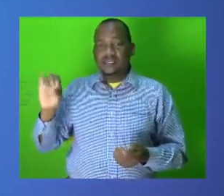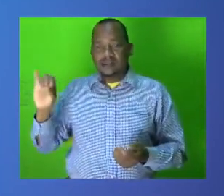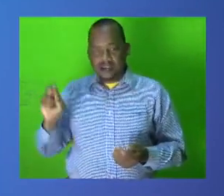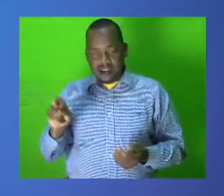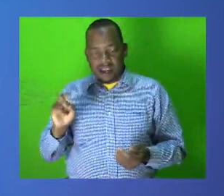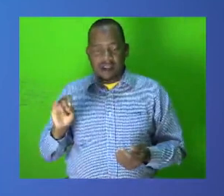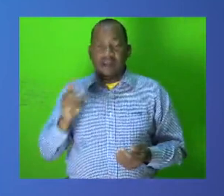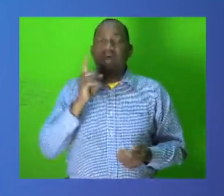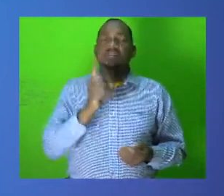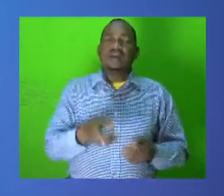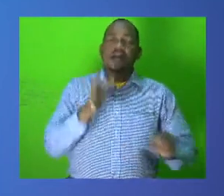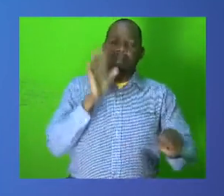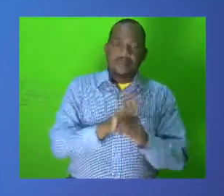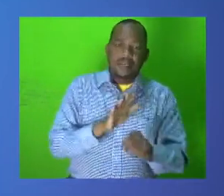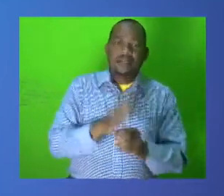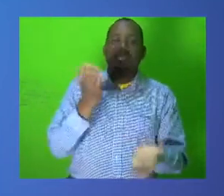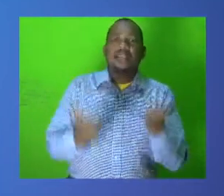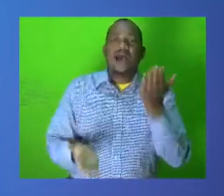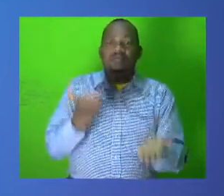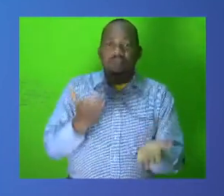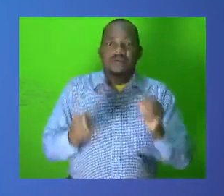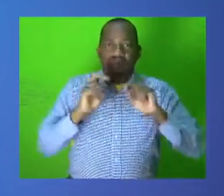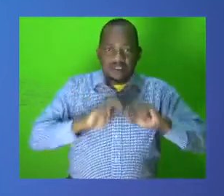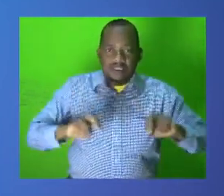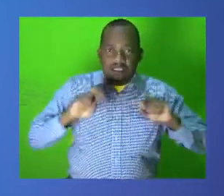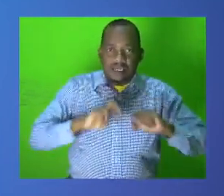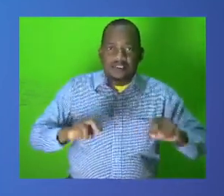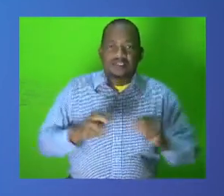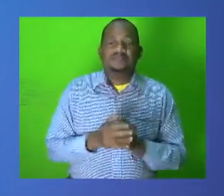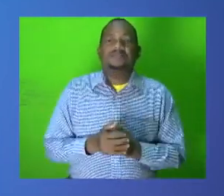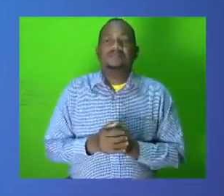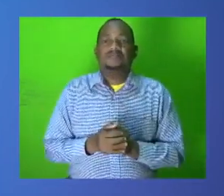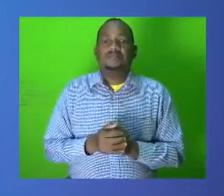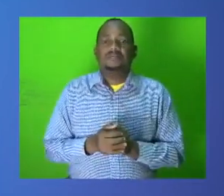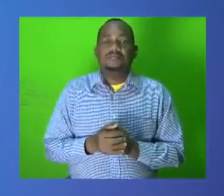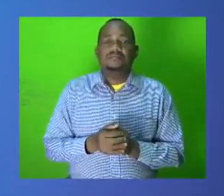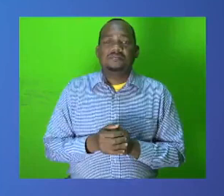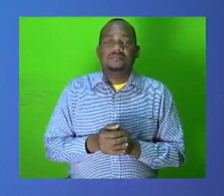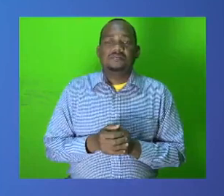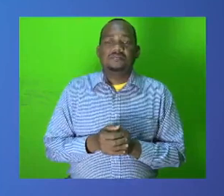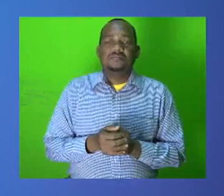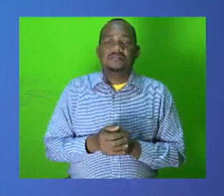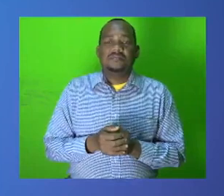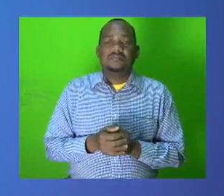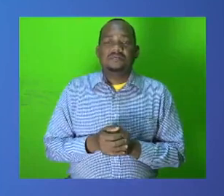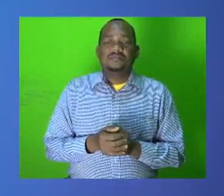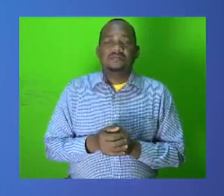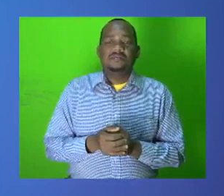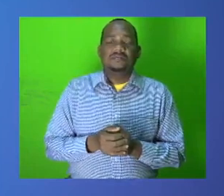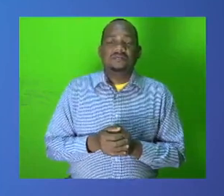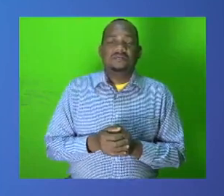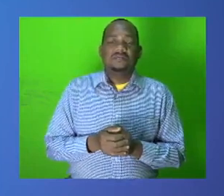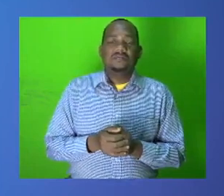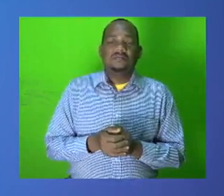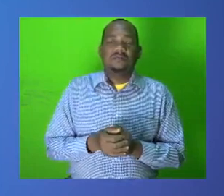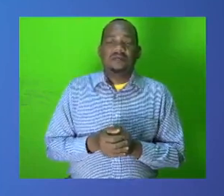There are many types of research. Yes, very good. There is a number or there is a many of types